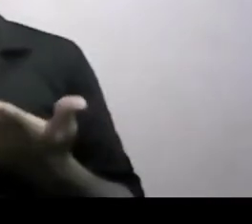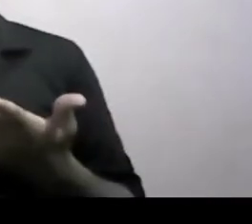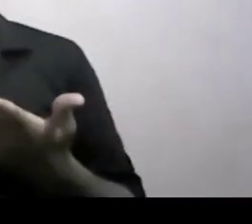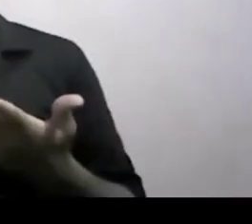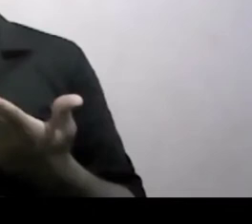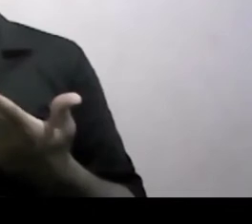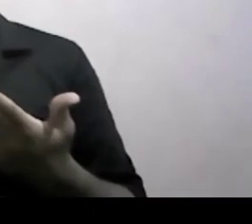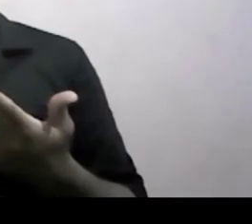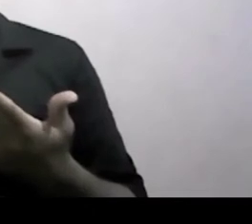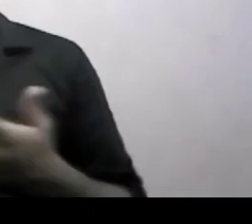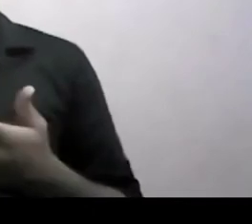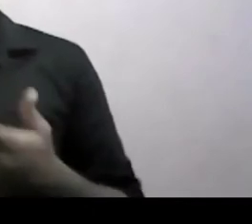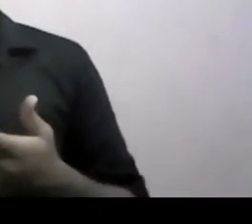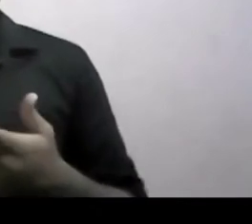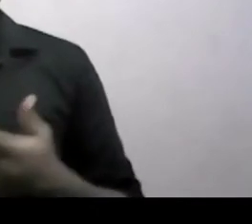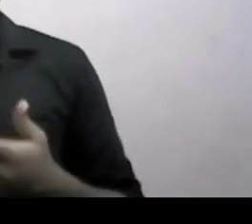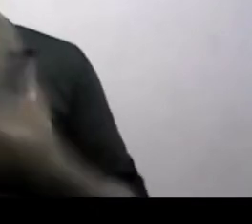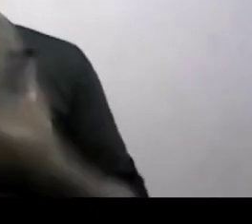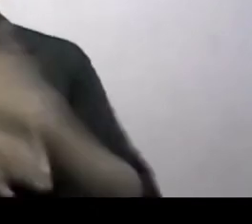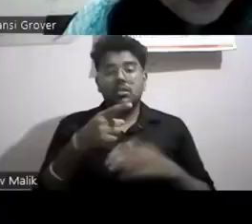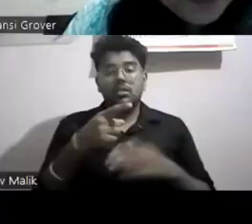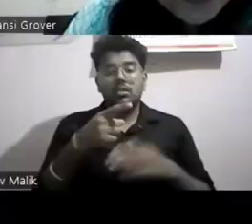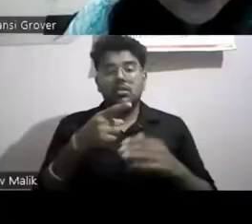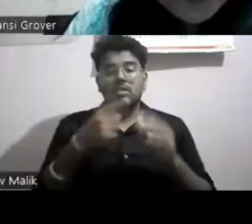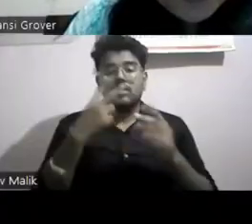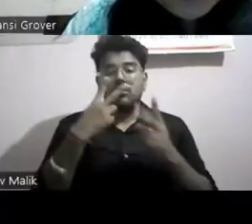at things, right?